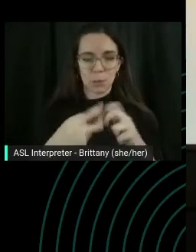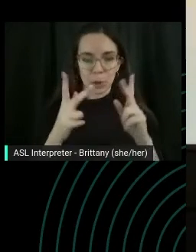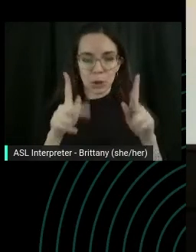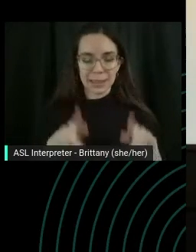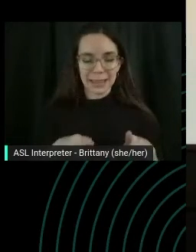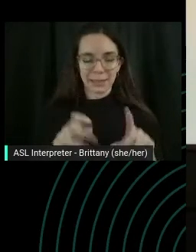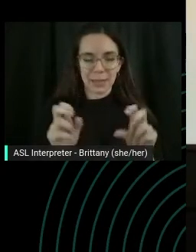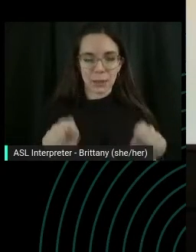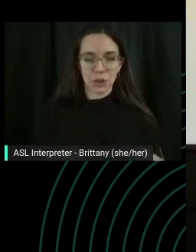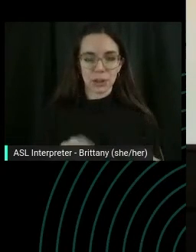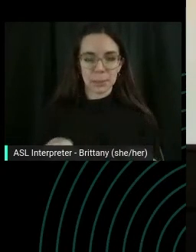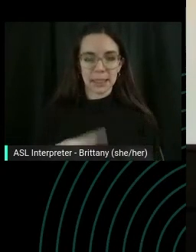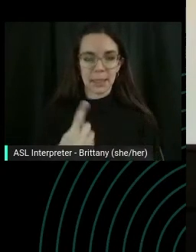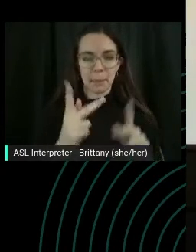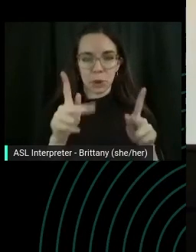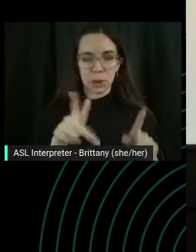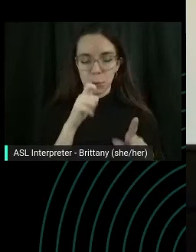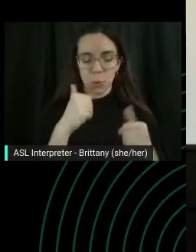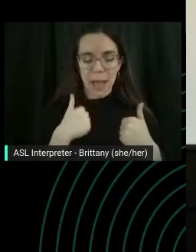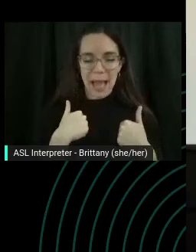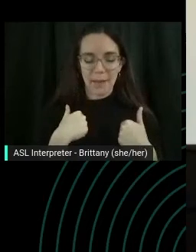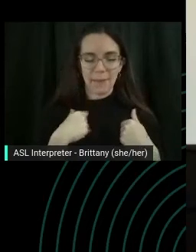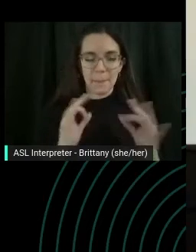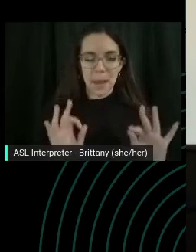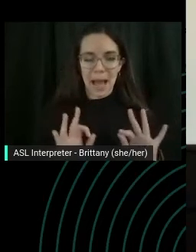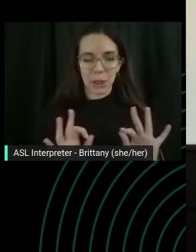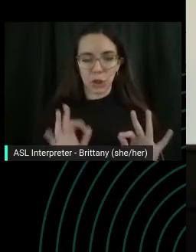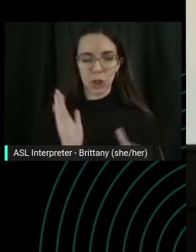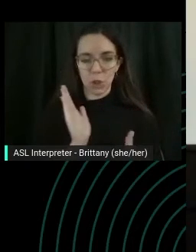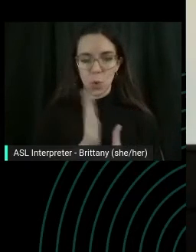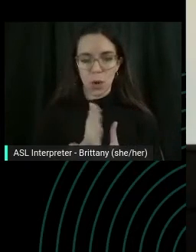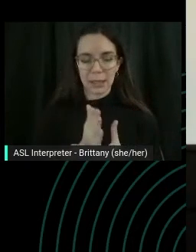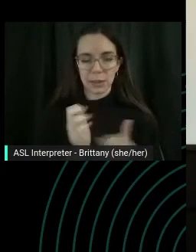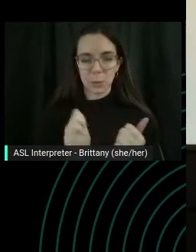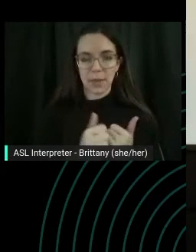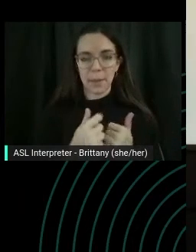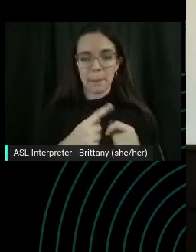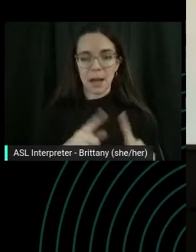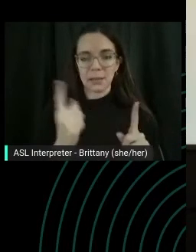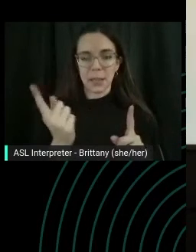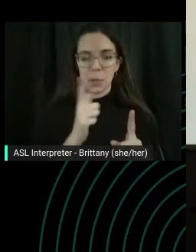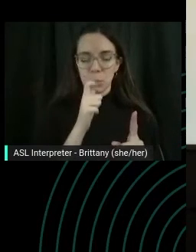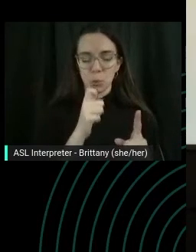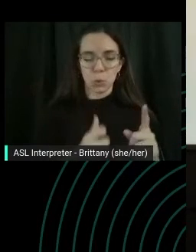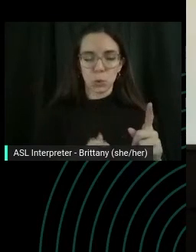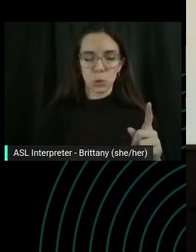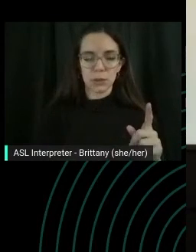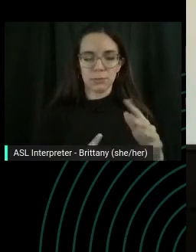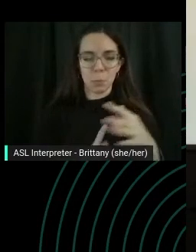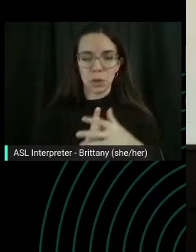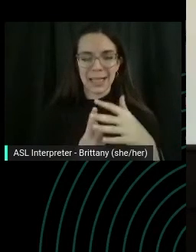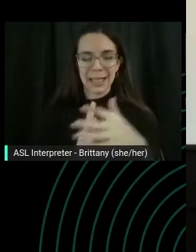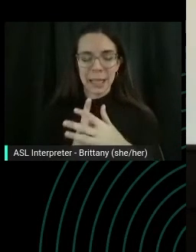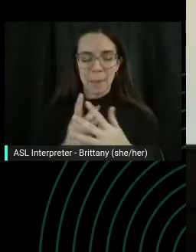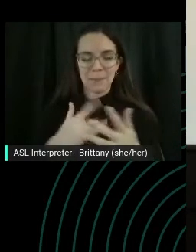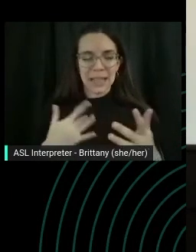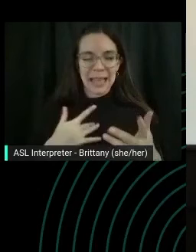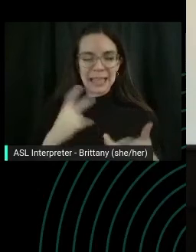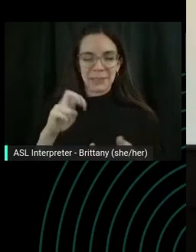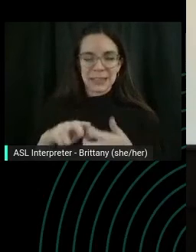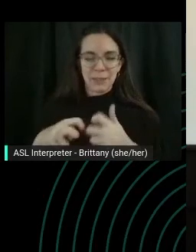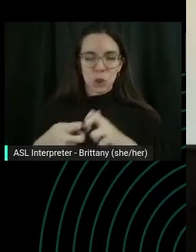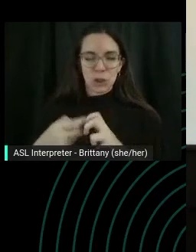person that you have a minor annoyance with, but someone who's bringing up feelings of difficulty. You might not get along with this